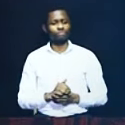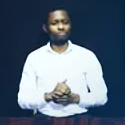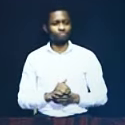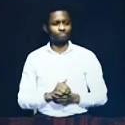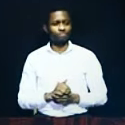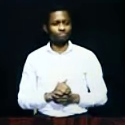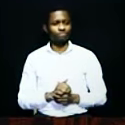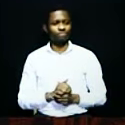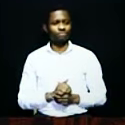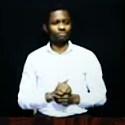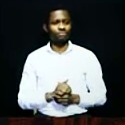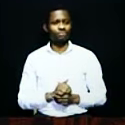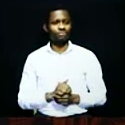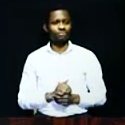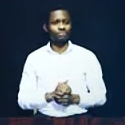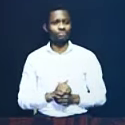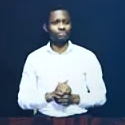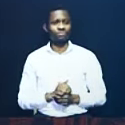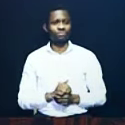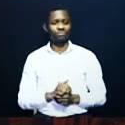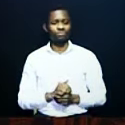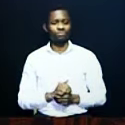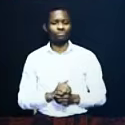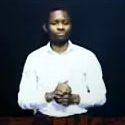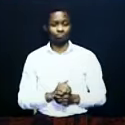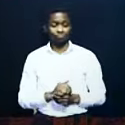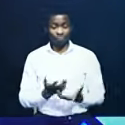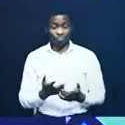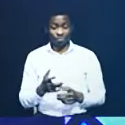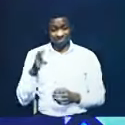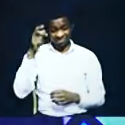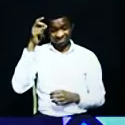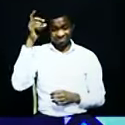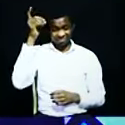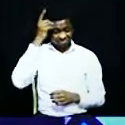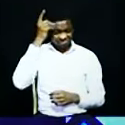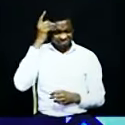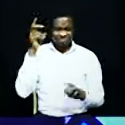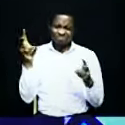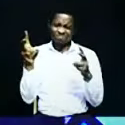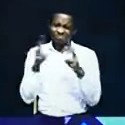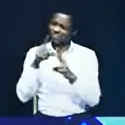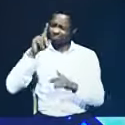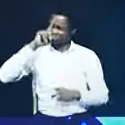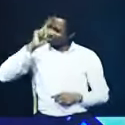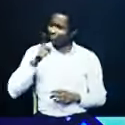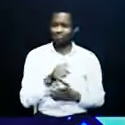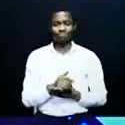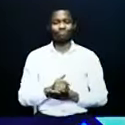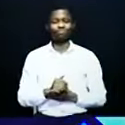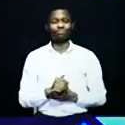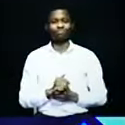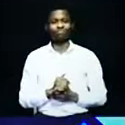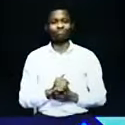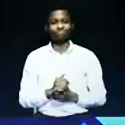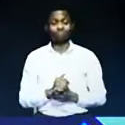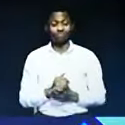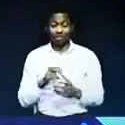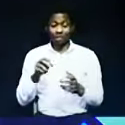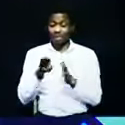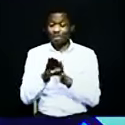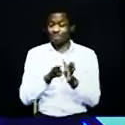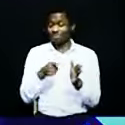near them. See, the devil is smart. I want someone in answer on it. The Bible describes him as a